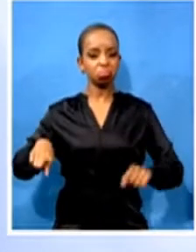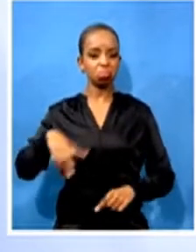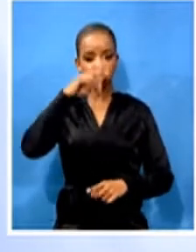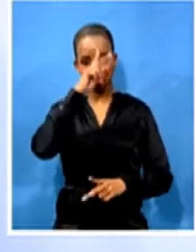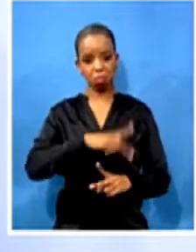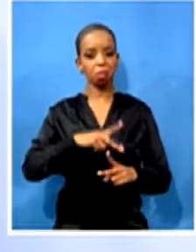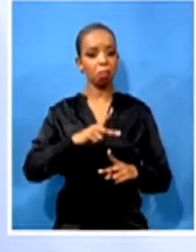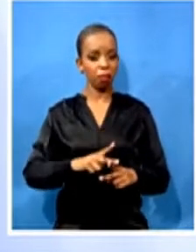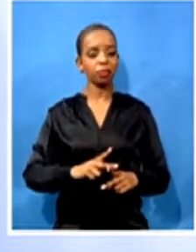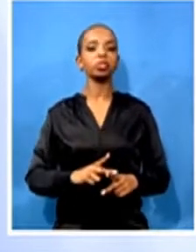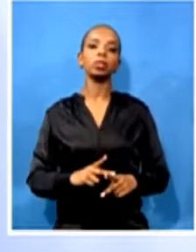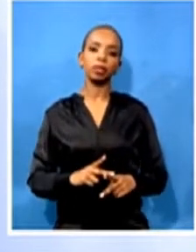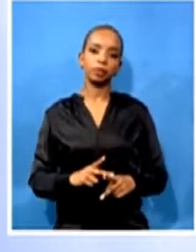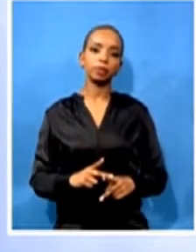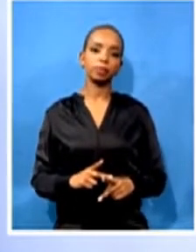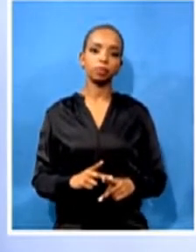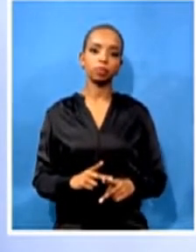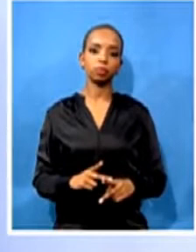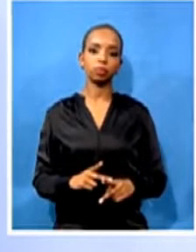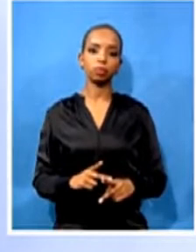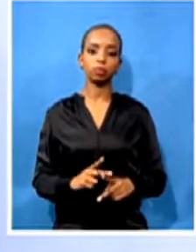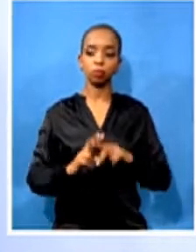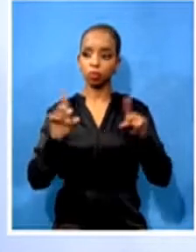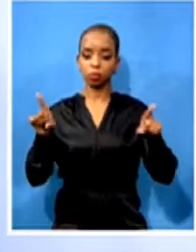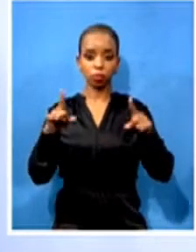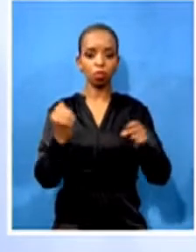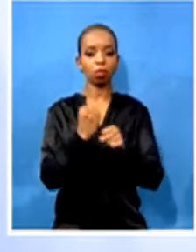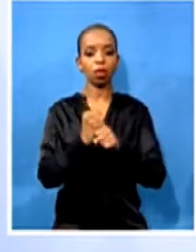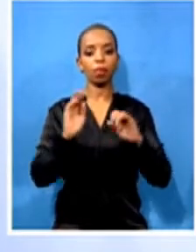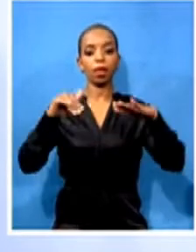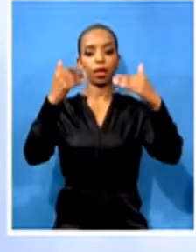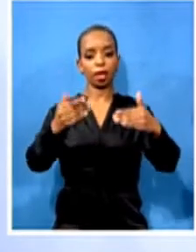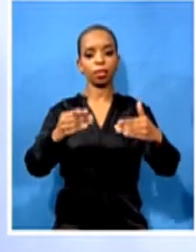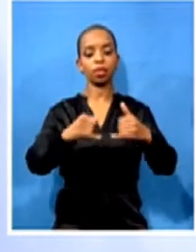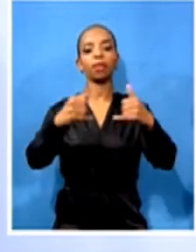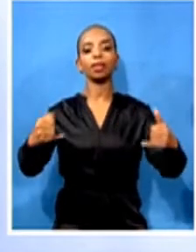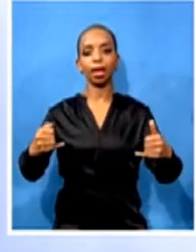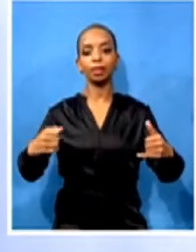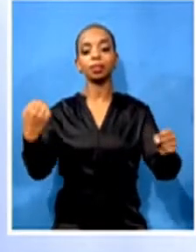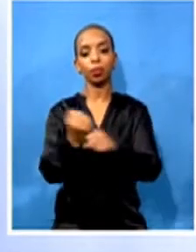who are in the front line of giving services. We all